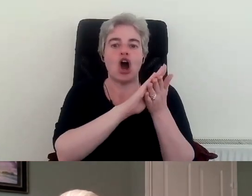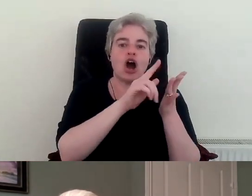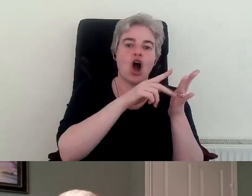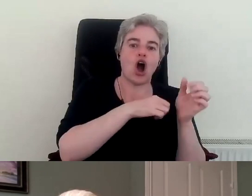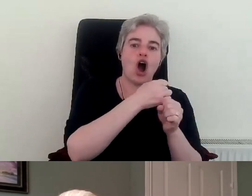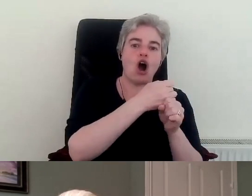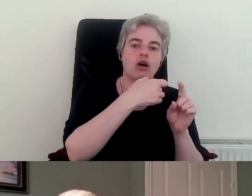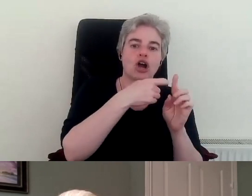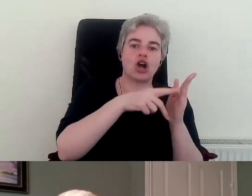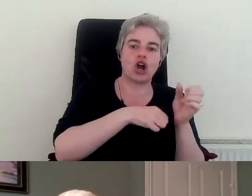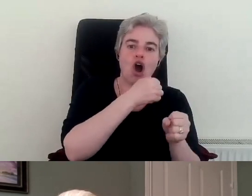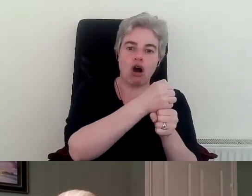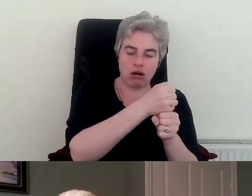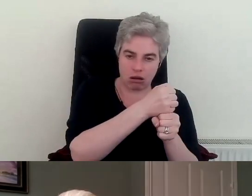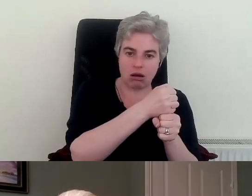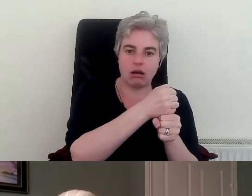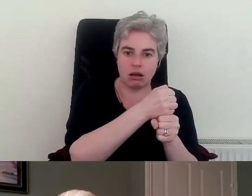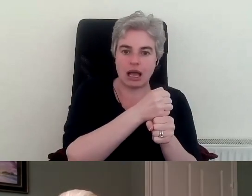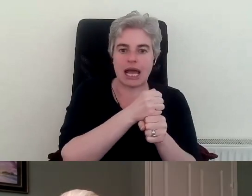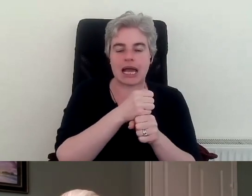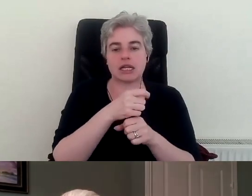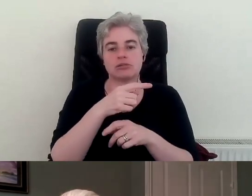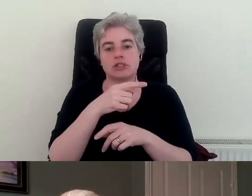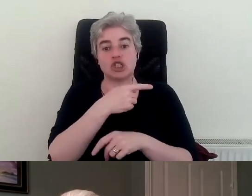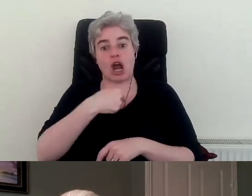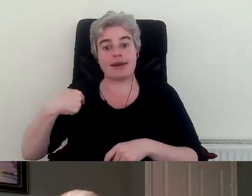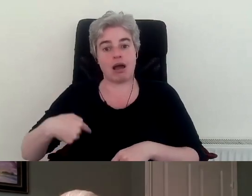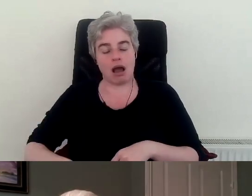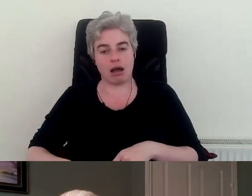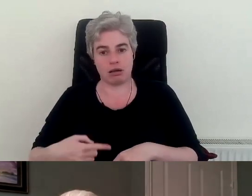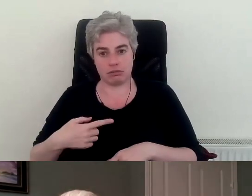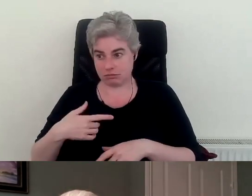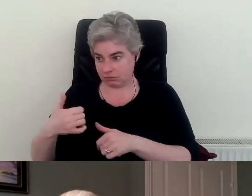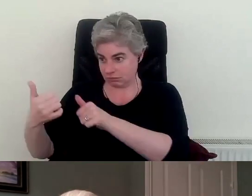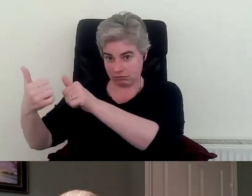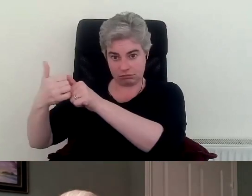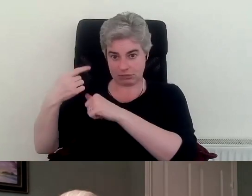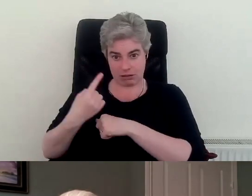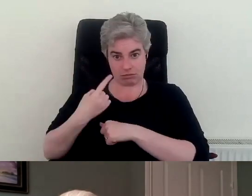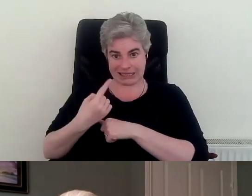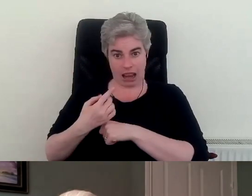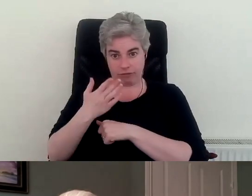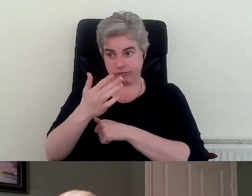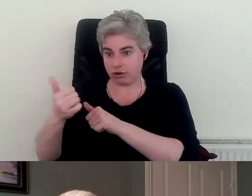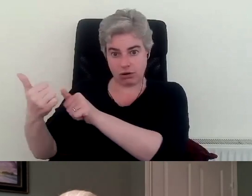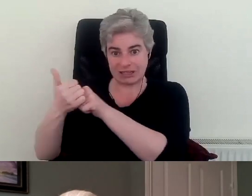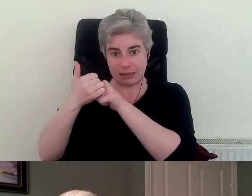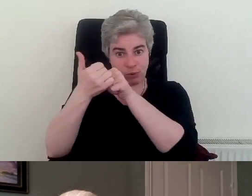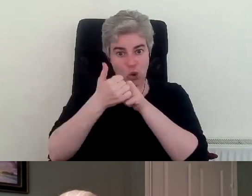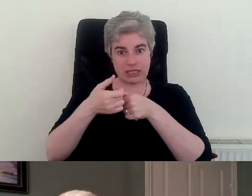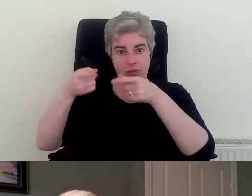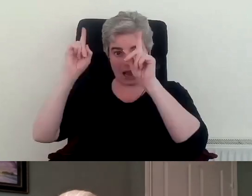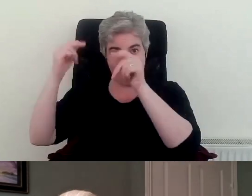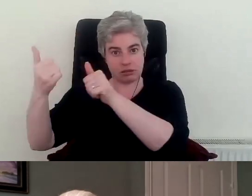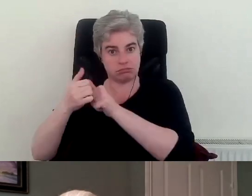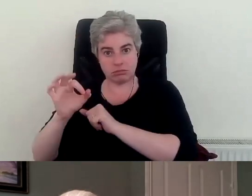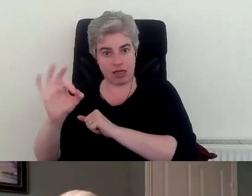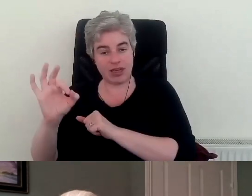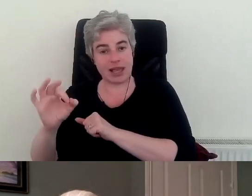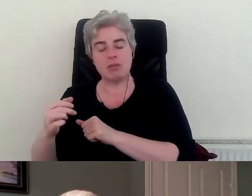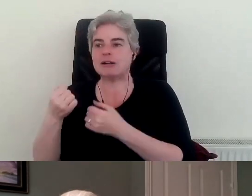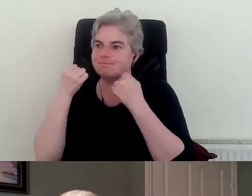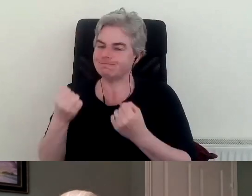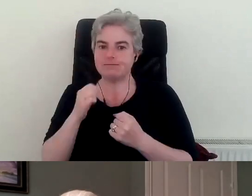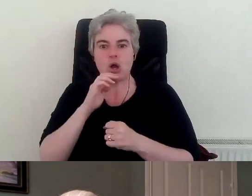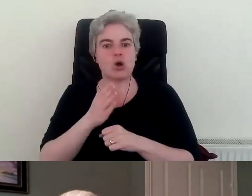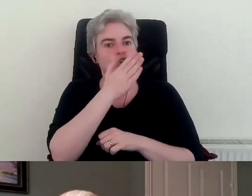who was not supported by the authorities, but insisted on going, and he did